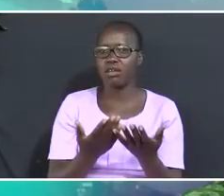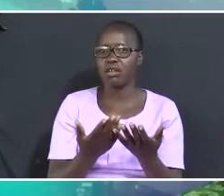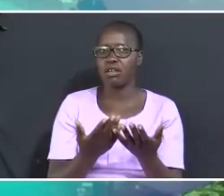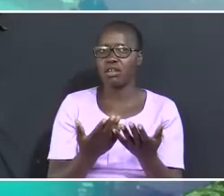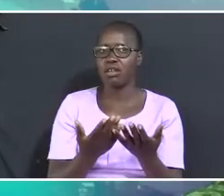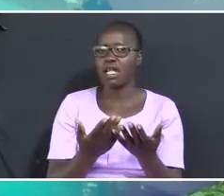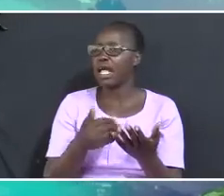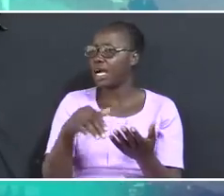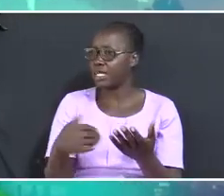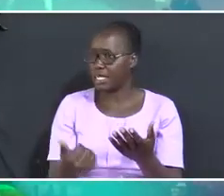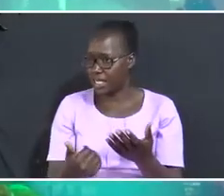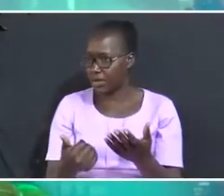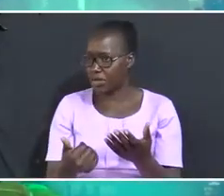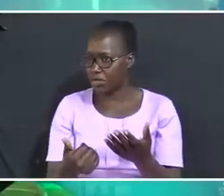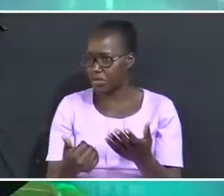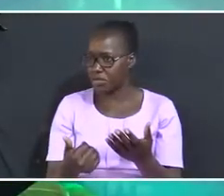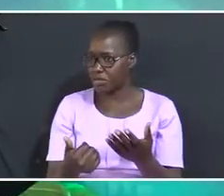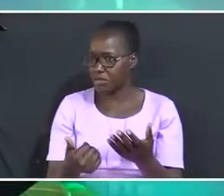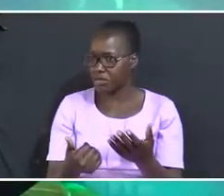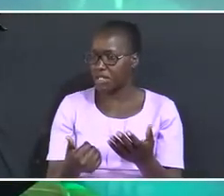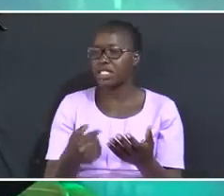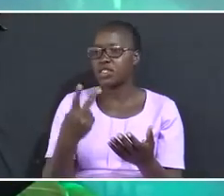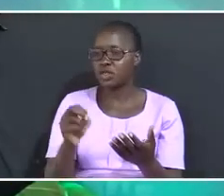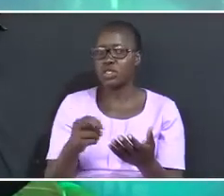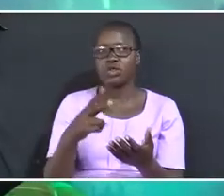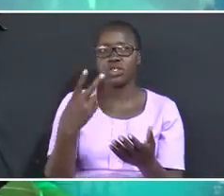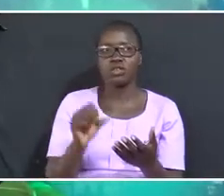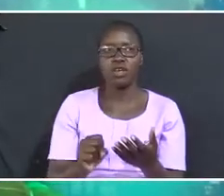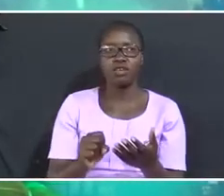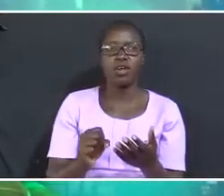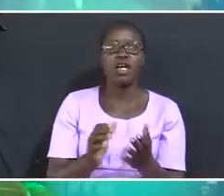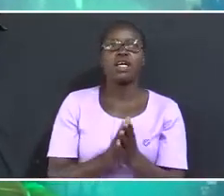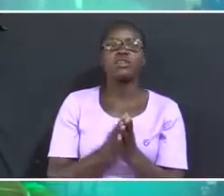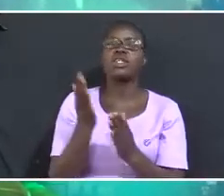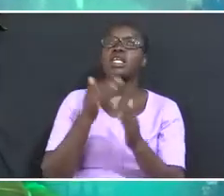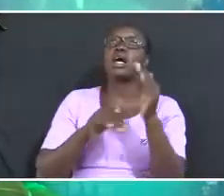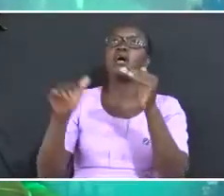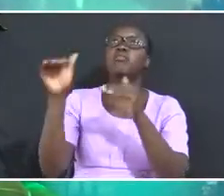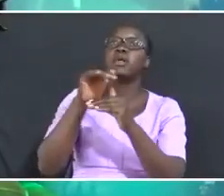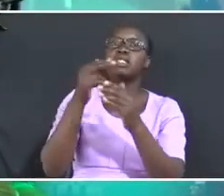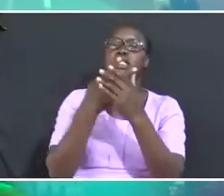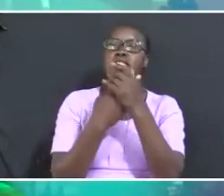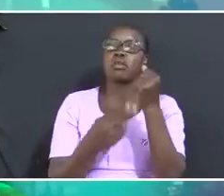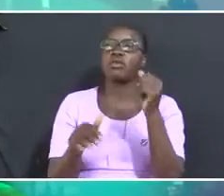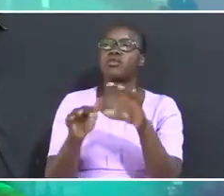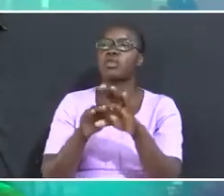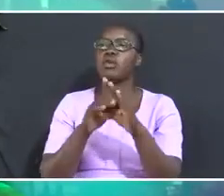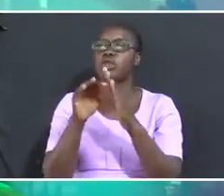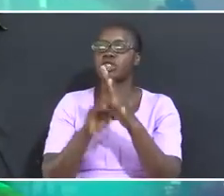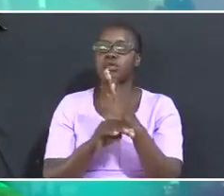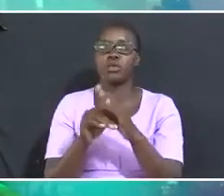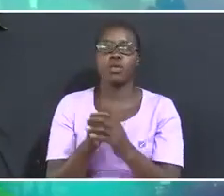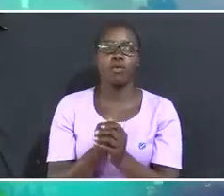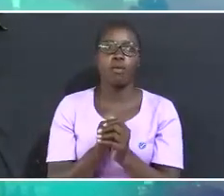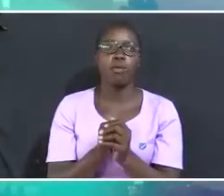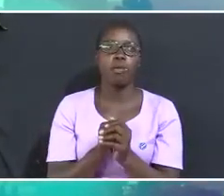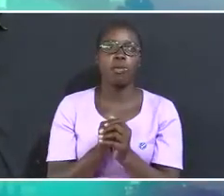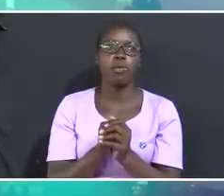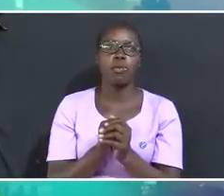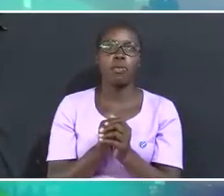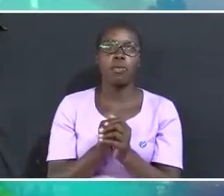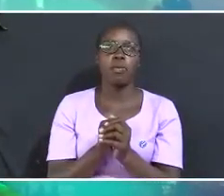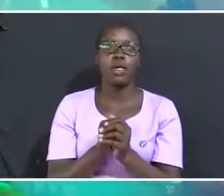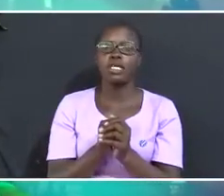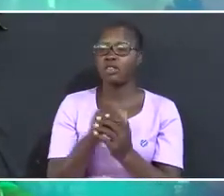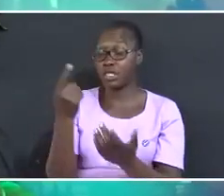next year. And another third, 2025, and we shall have surpassed the doubling of the membership. So that is how